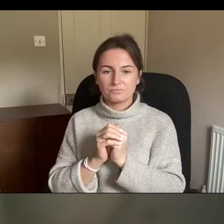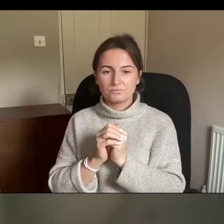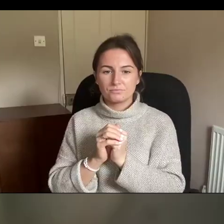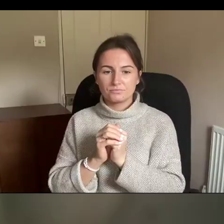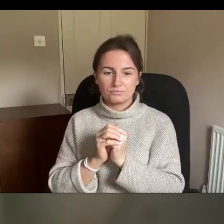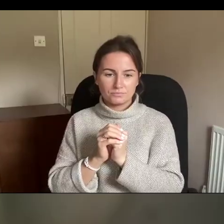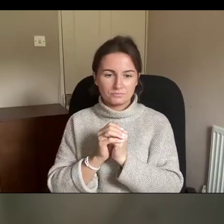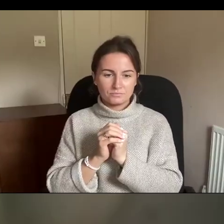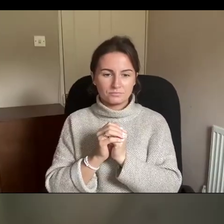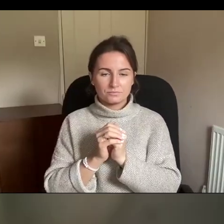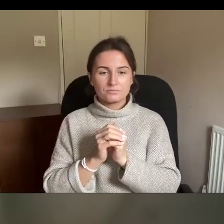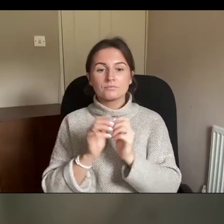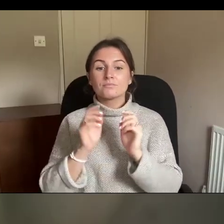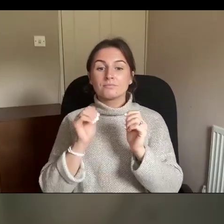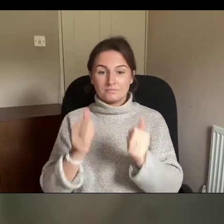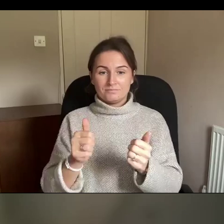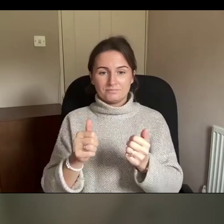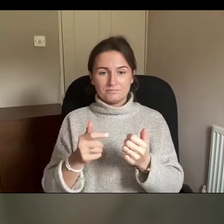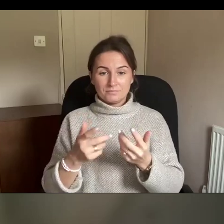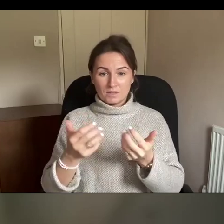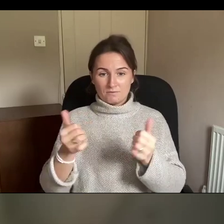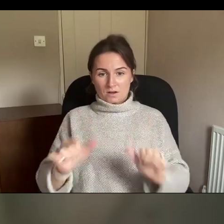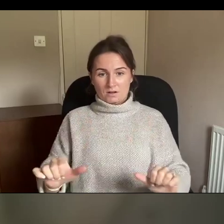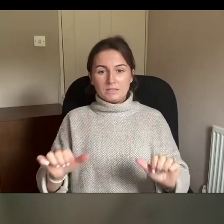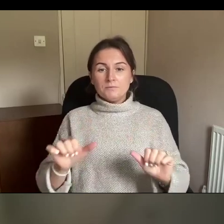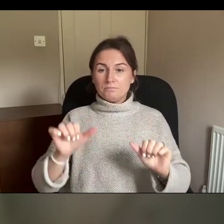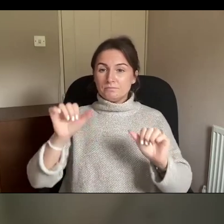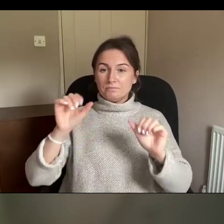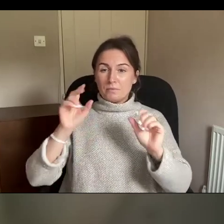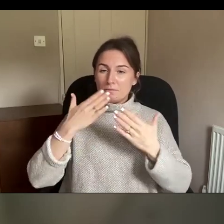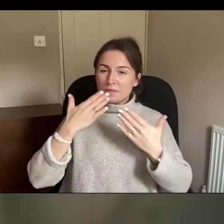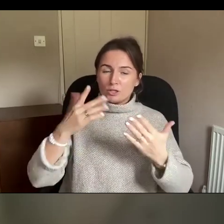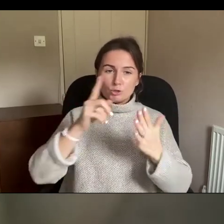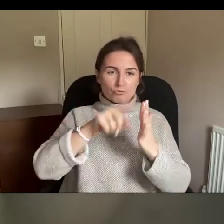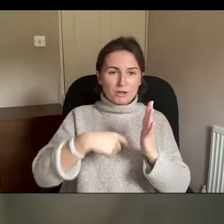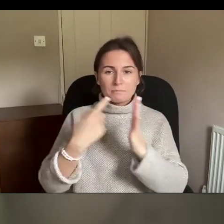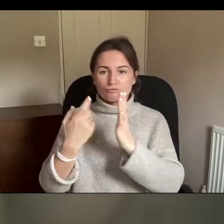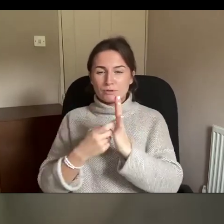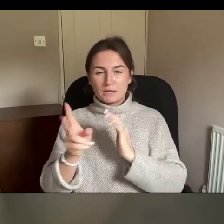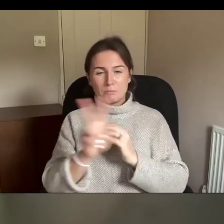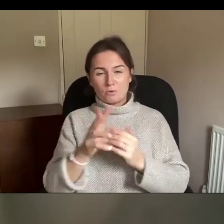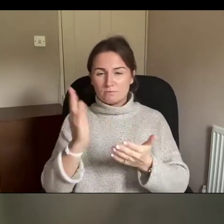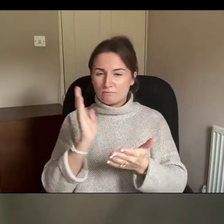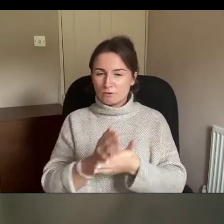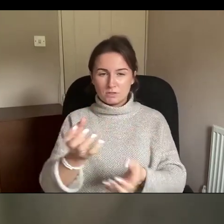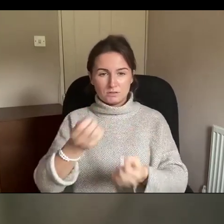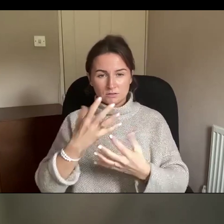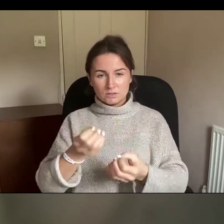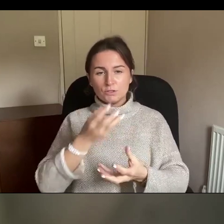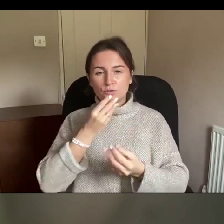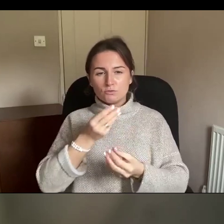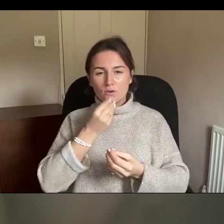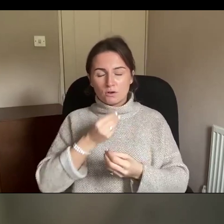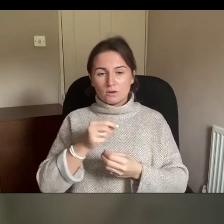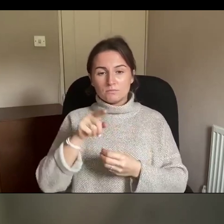And in the closing remarks, thank you so much, James and Ria, as well, for this morning. It's been really, really useful. But it'd be great